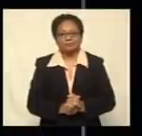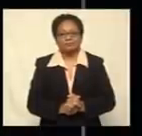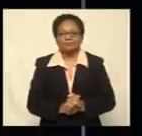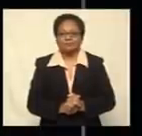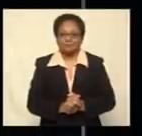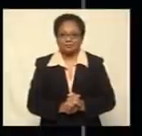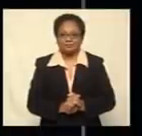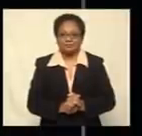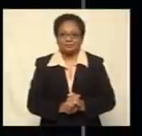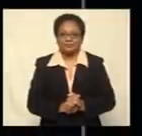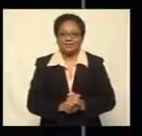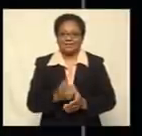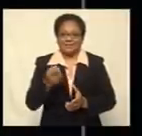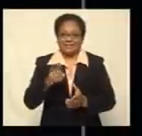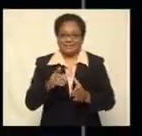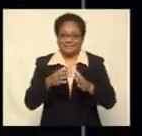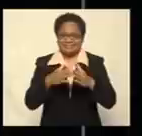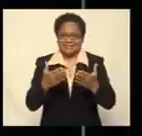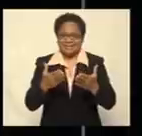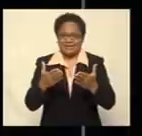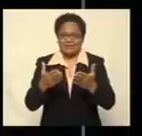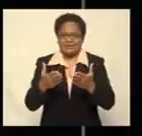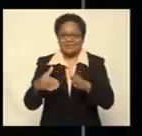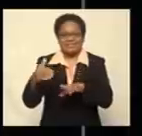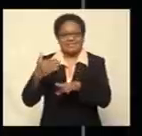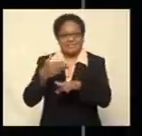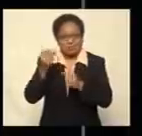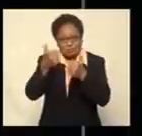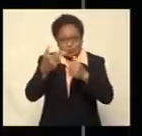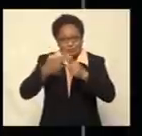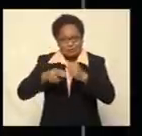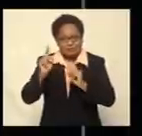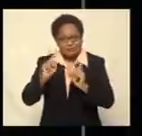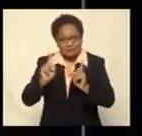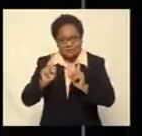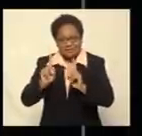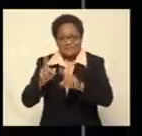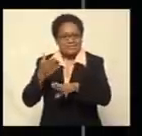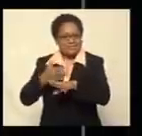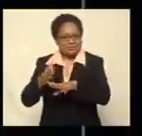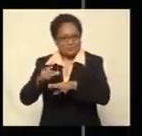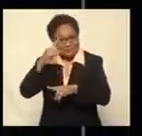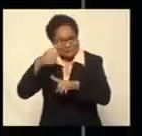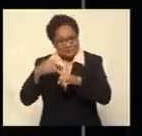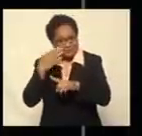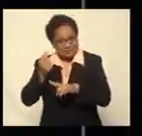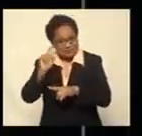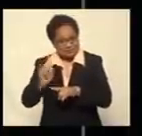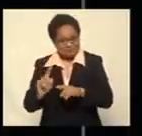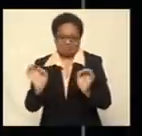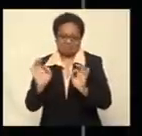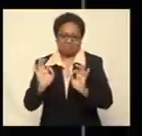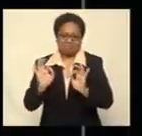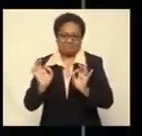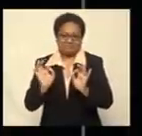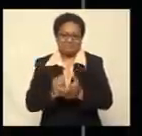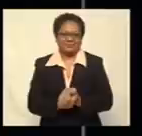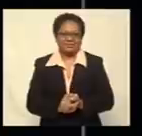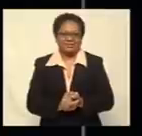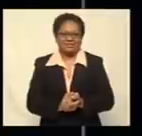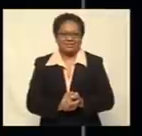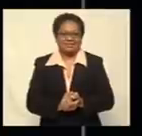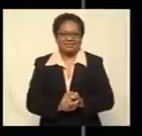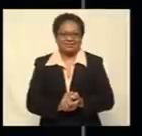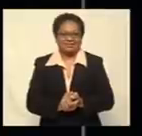on a positive note, there are no new cases of COVID-19 as of today. And Christiana Uluwai joins